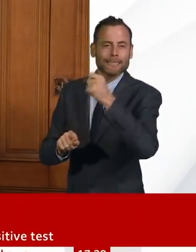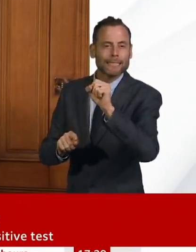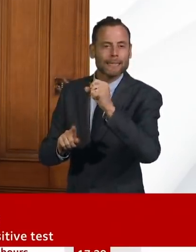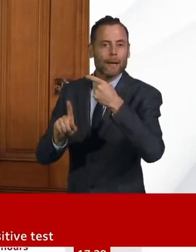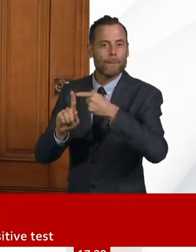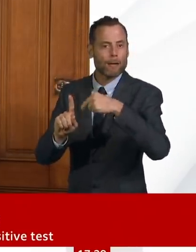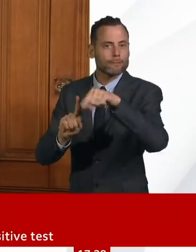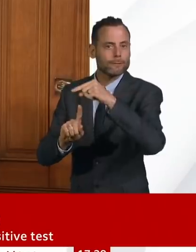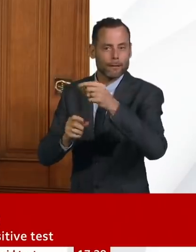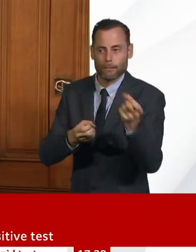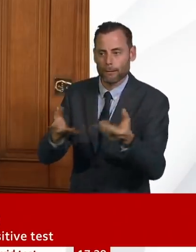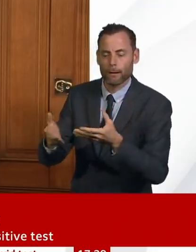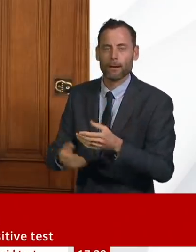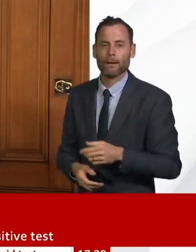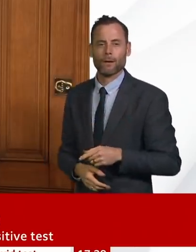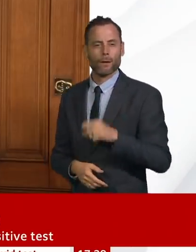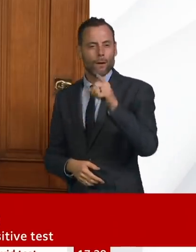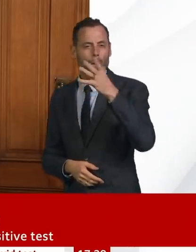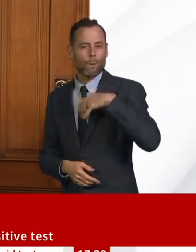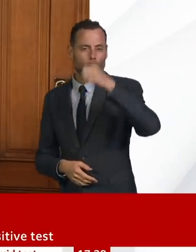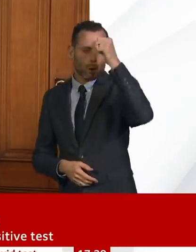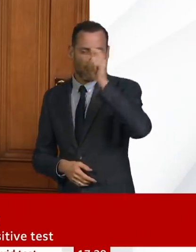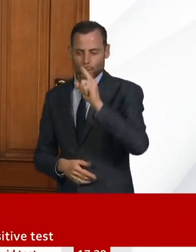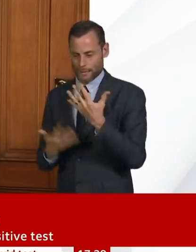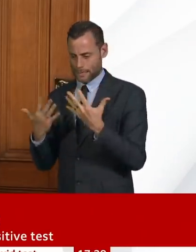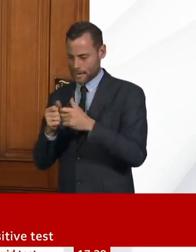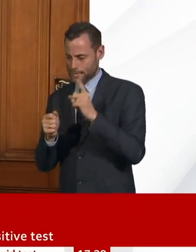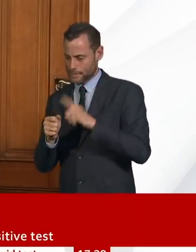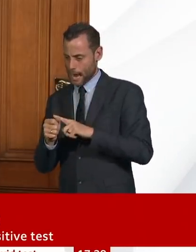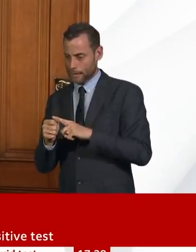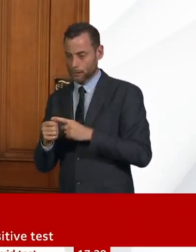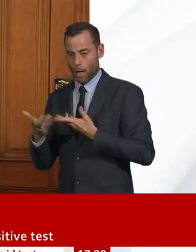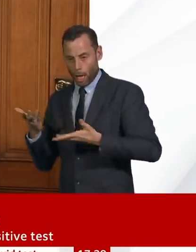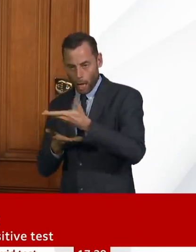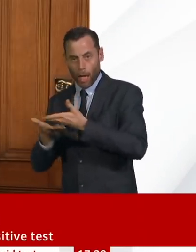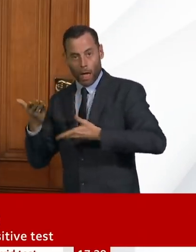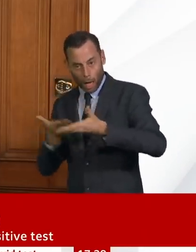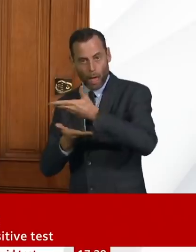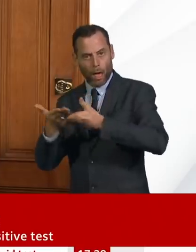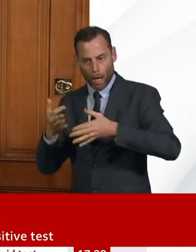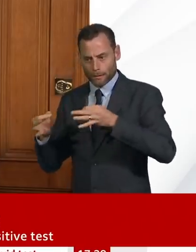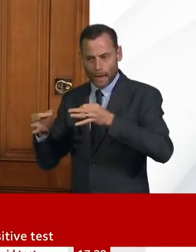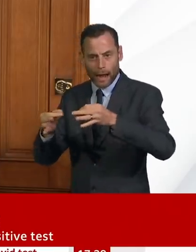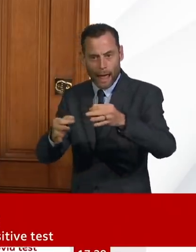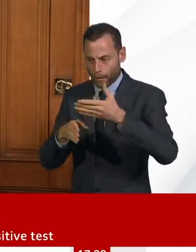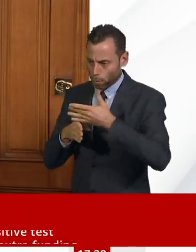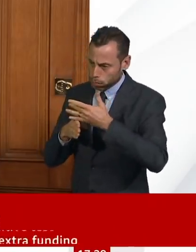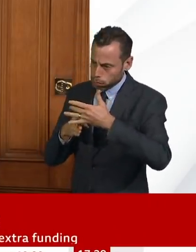what's 10 days delay look like, well, I've got some data in front of me, and I'll just pick out